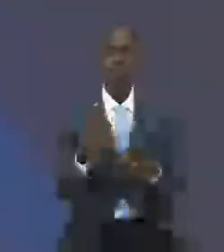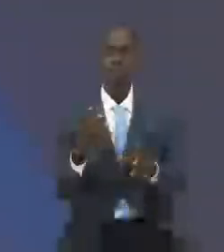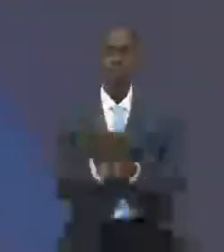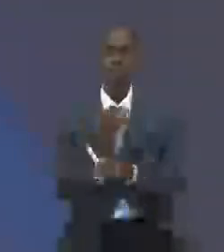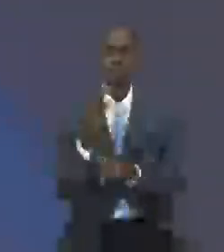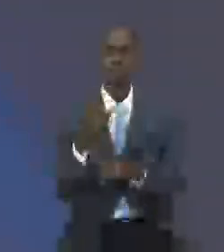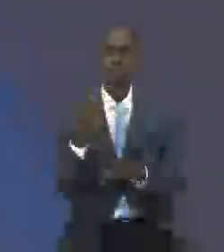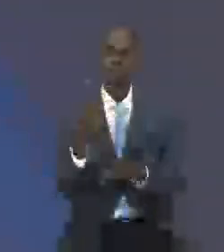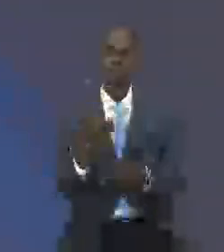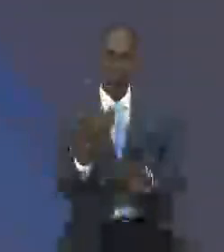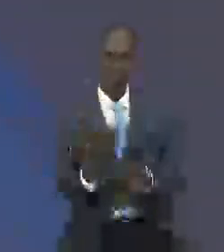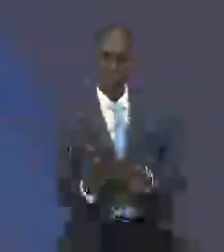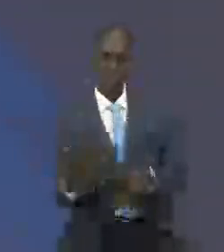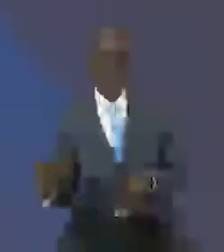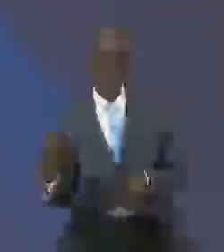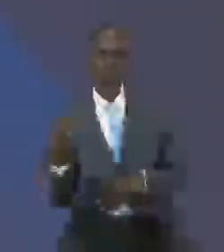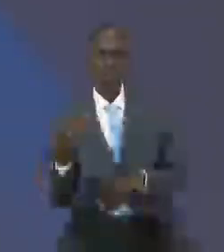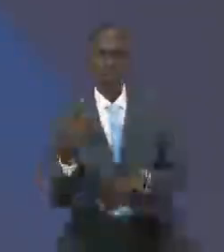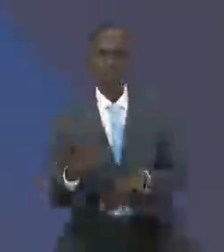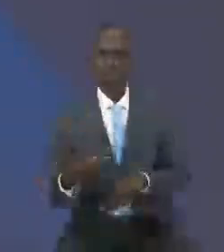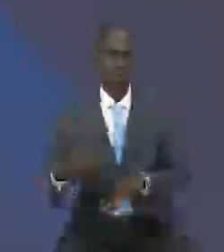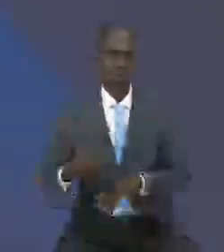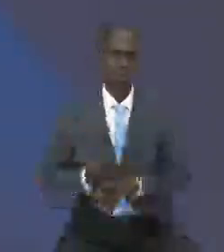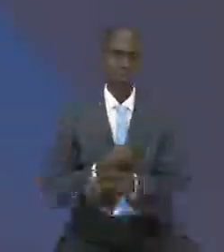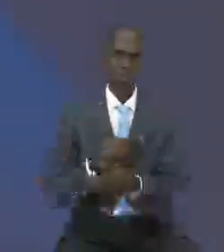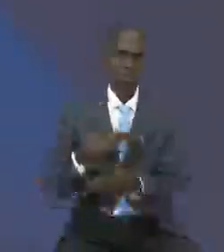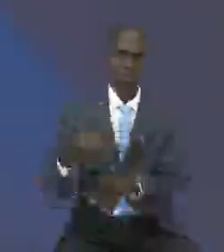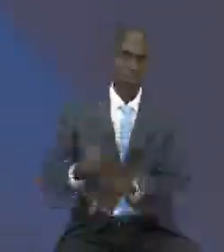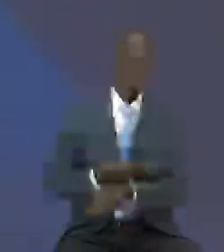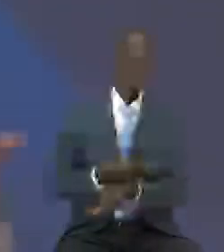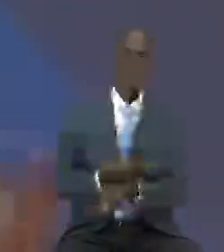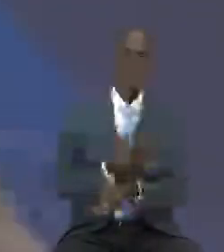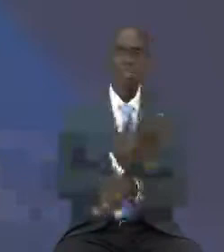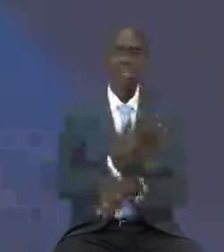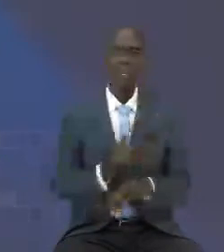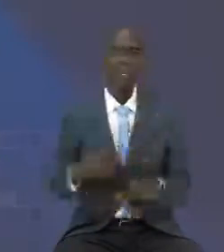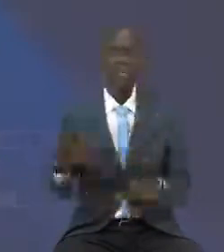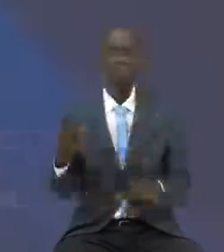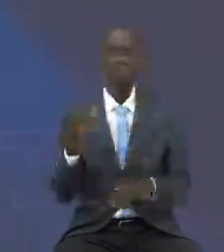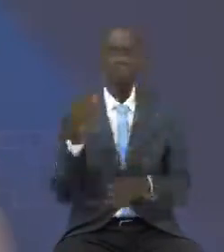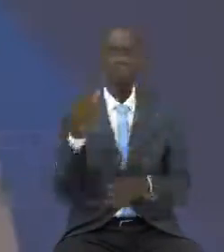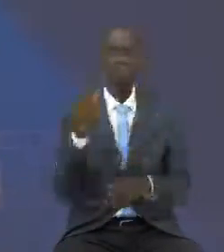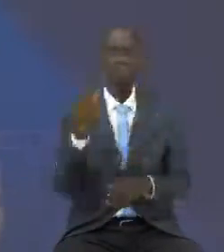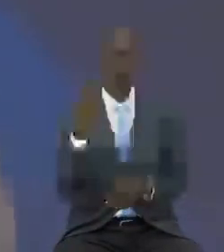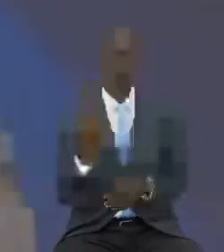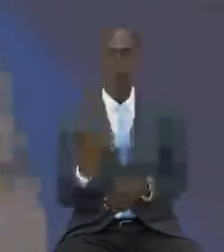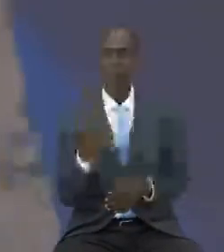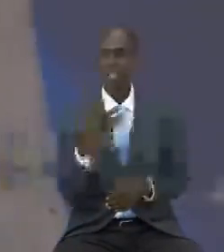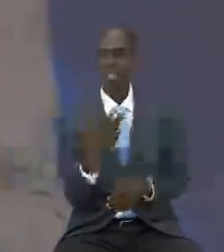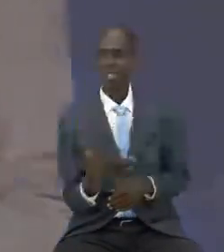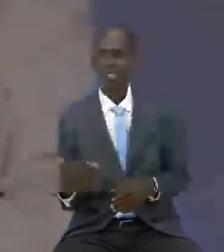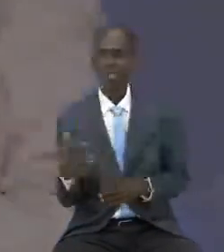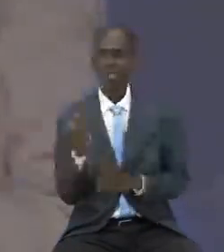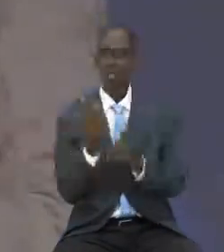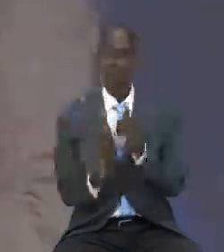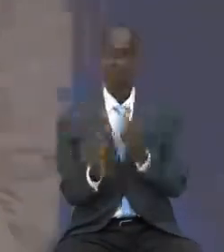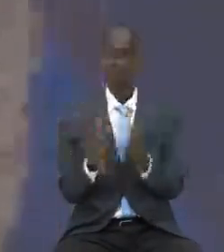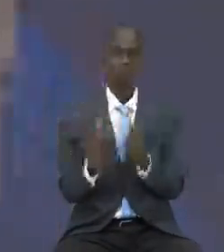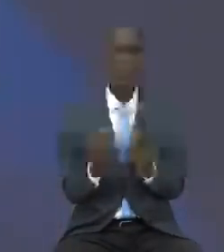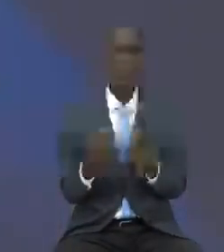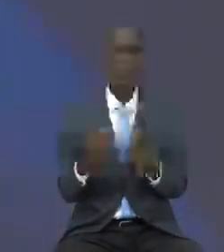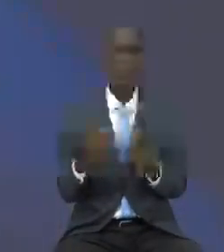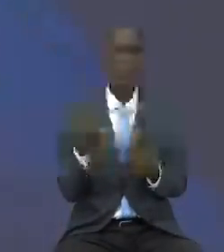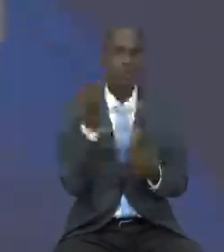spoil sheep and oxen, the chief of the things which should